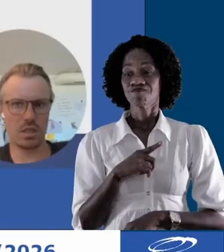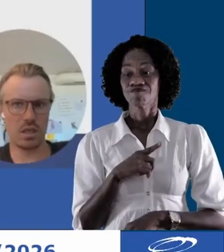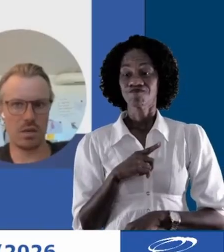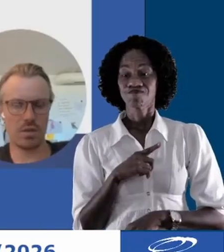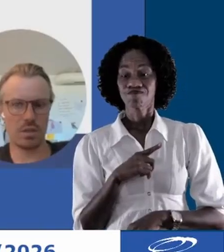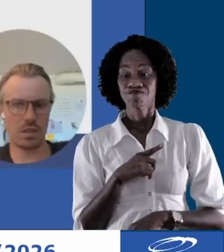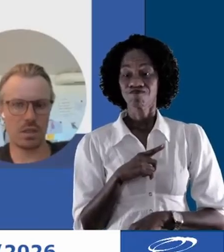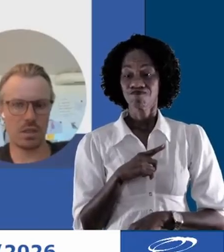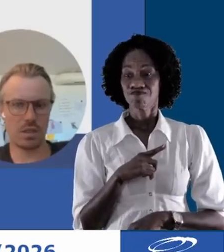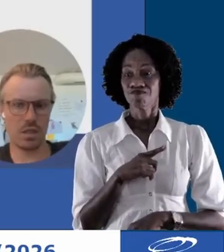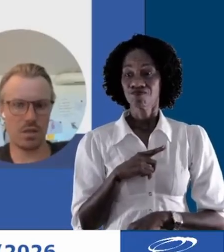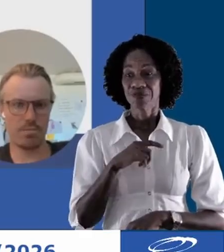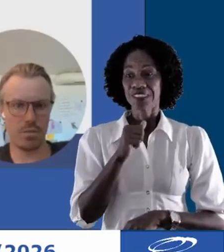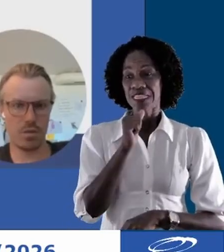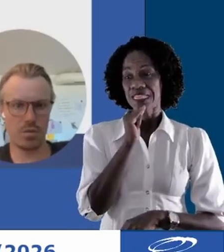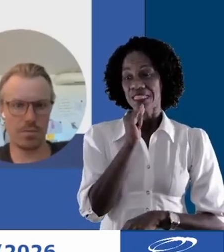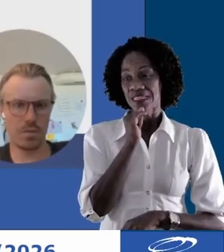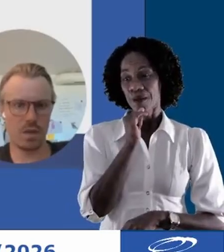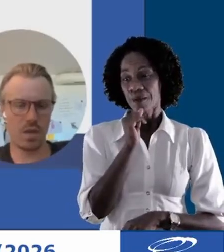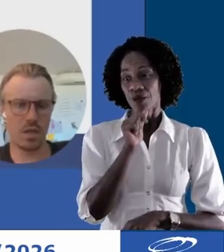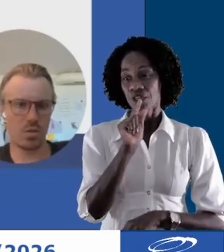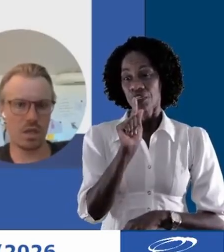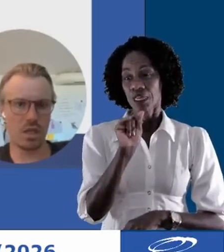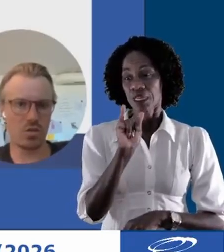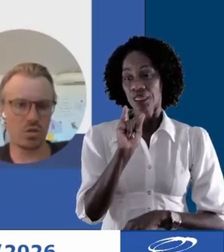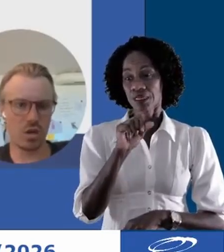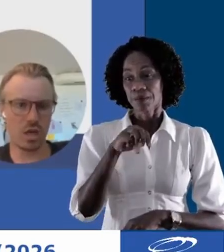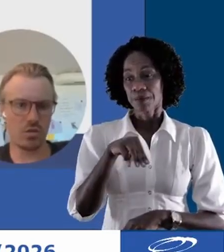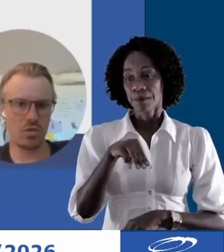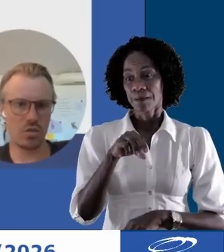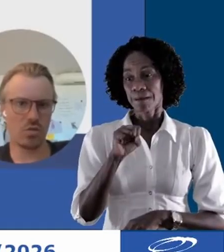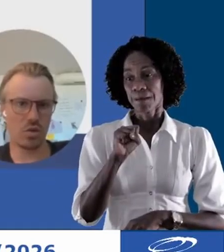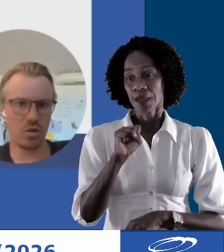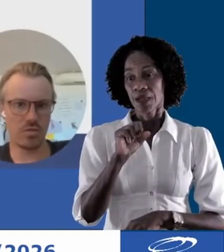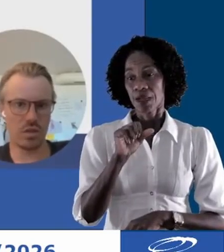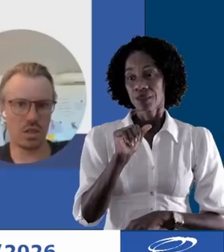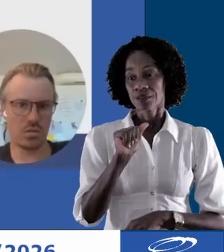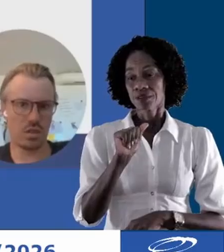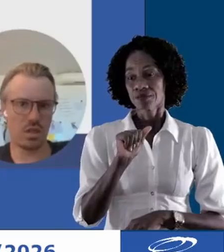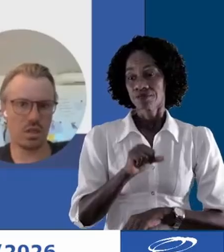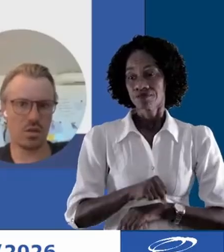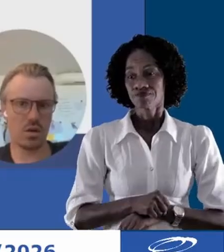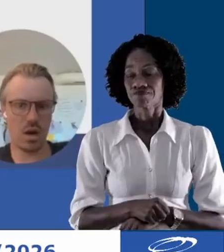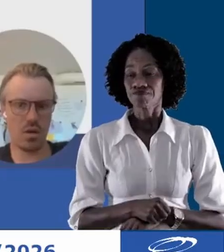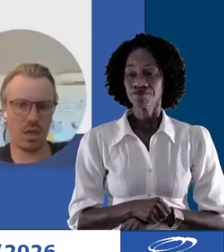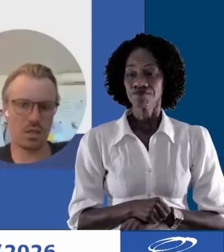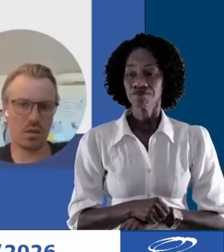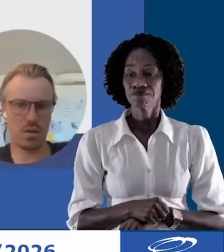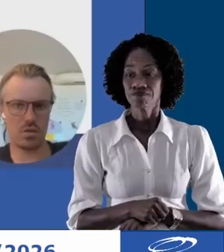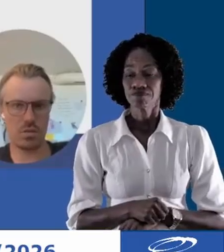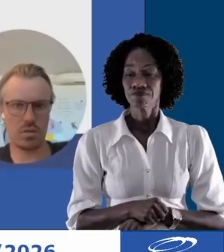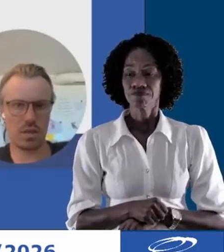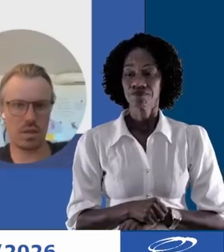location and presentations in bone. And we need to try to include all of these elements into our